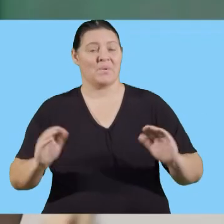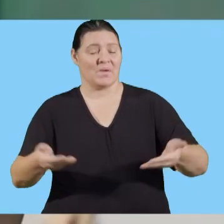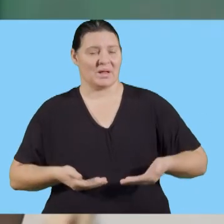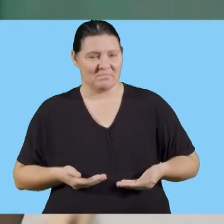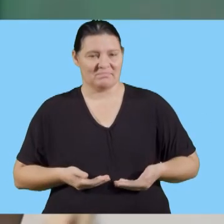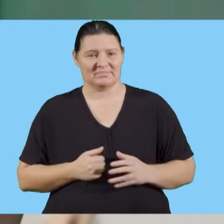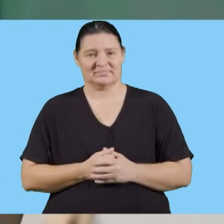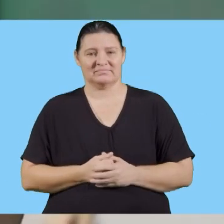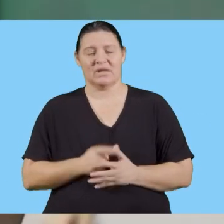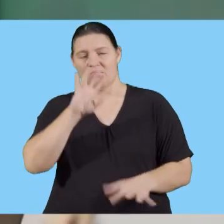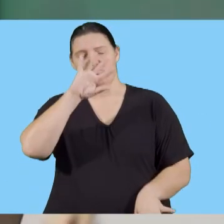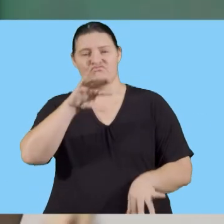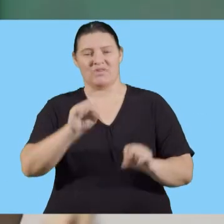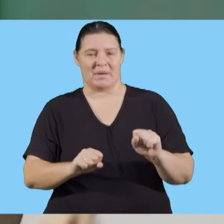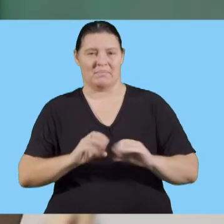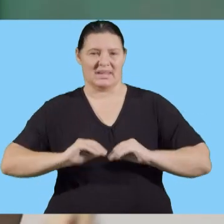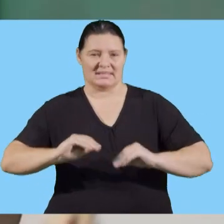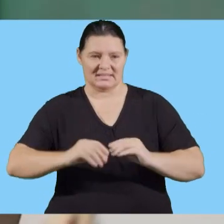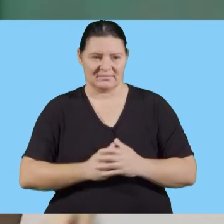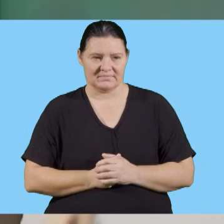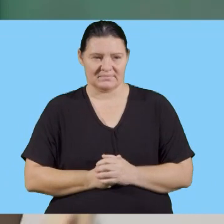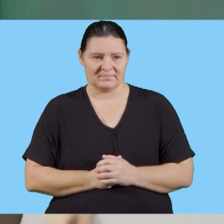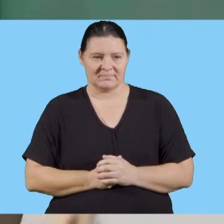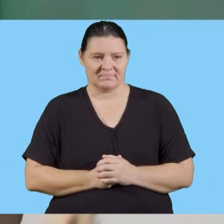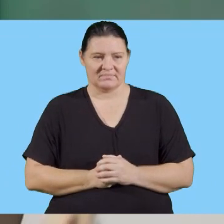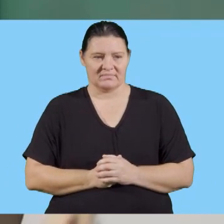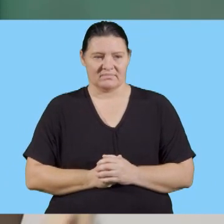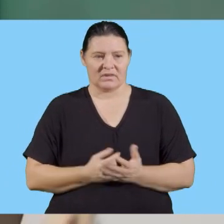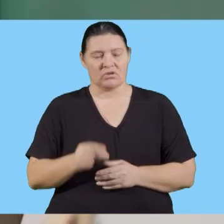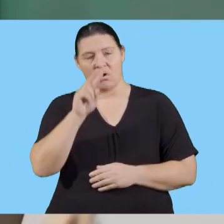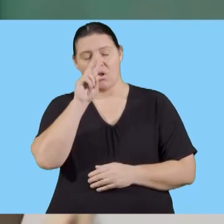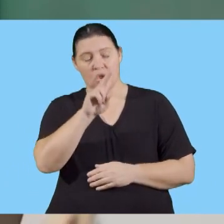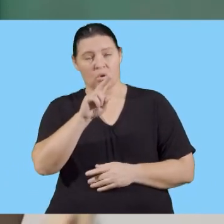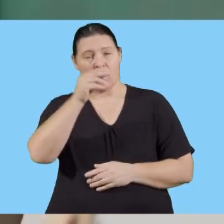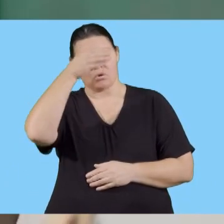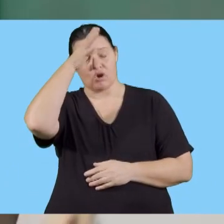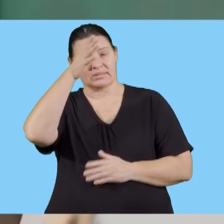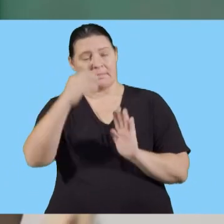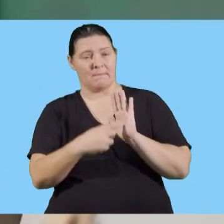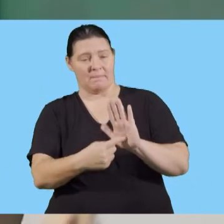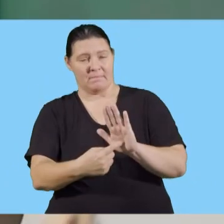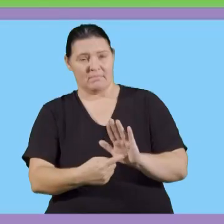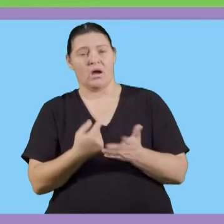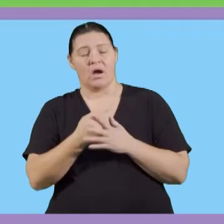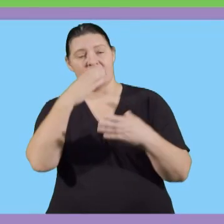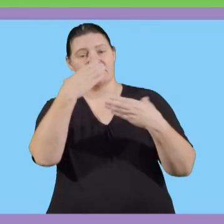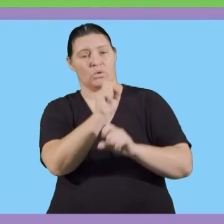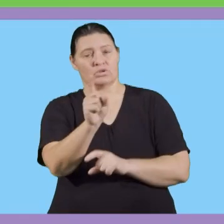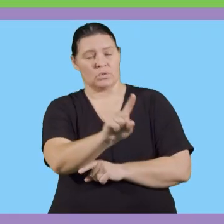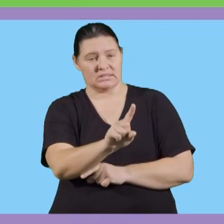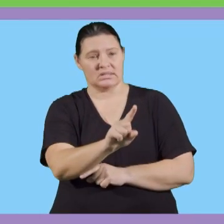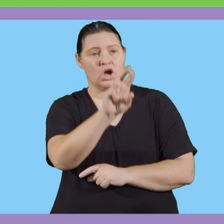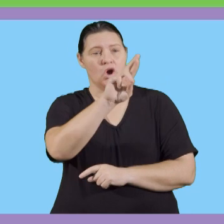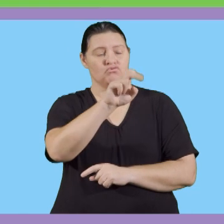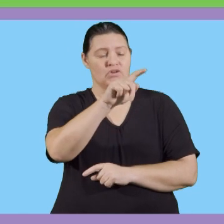Welcome back from the ad break, and let us wrap up our lesson. So, looking at our concept map, remember our